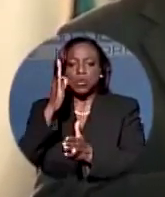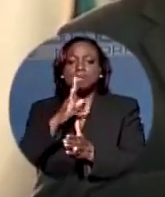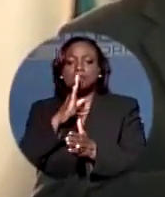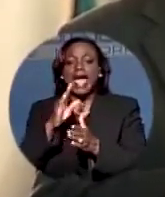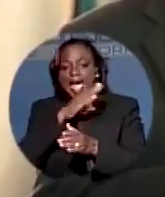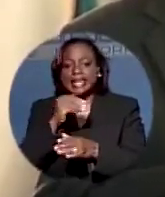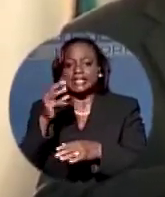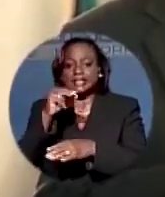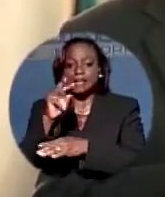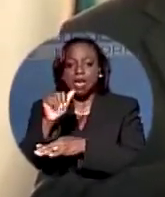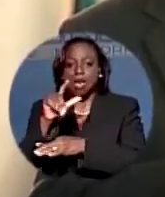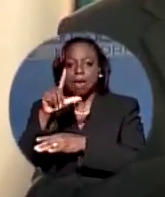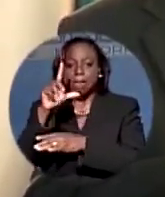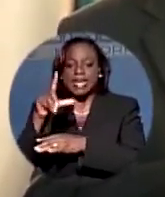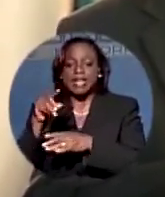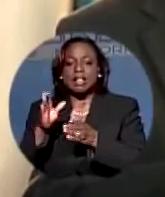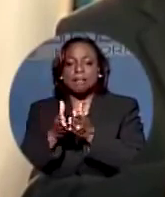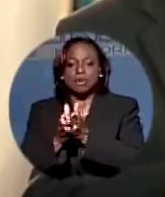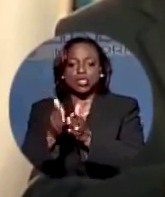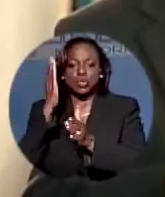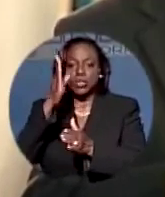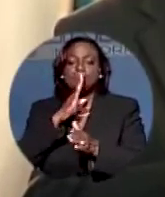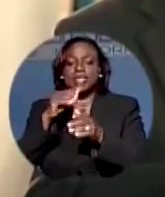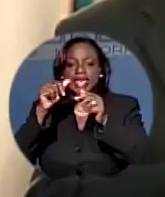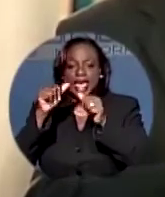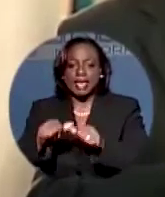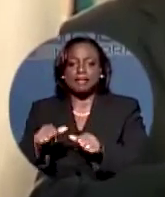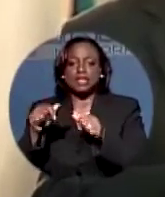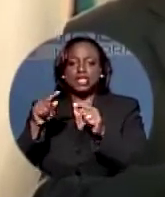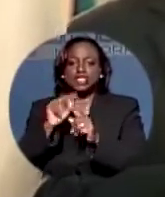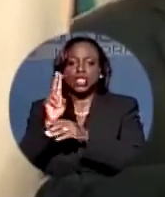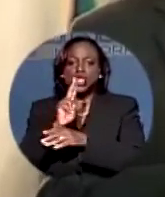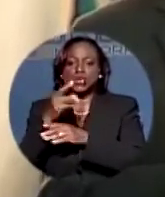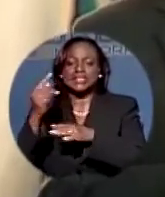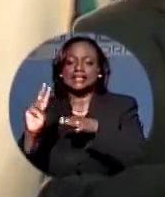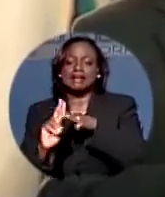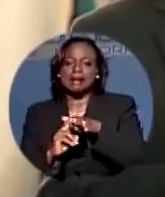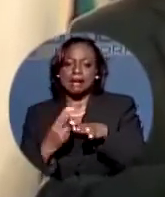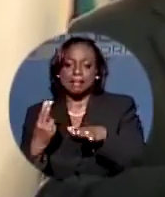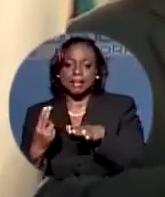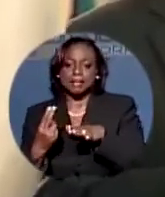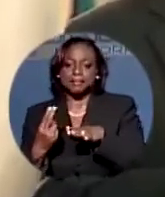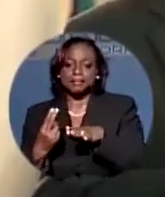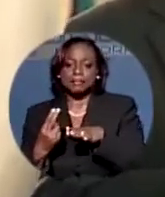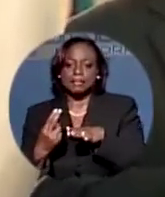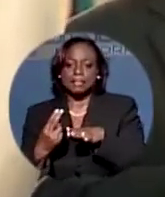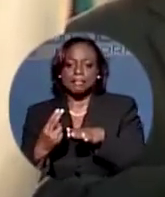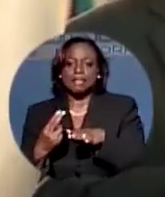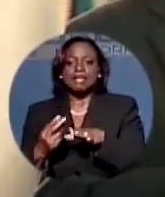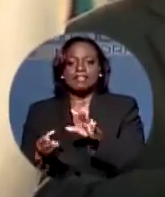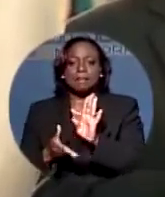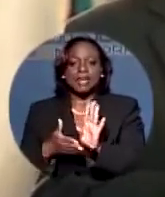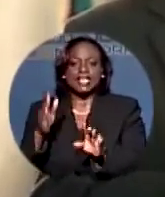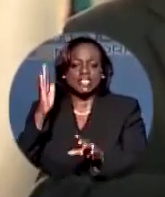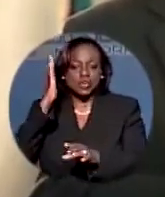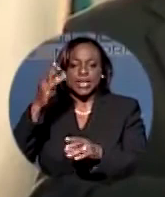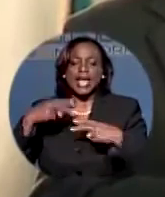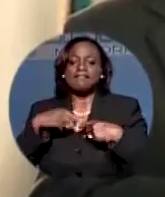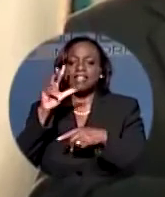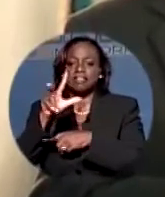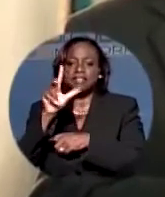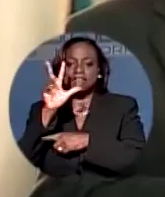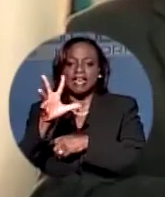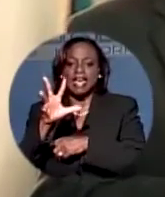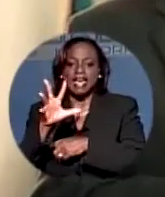mail boats. The base facility being developed will be able to accommodate up to 35